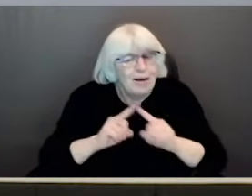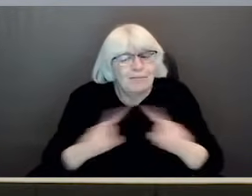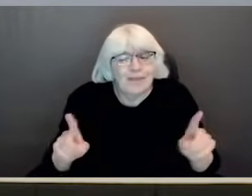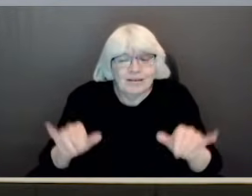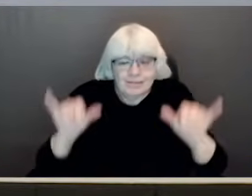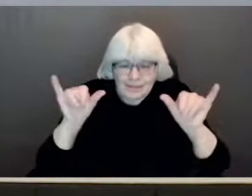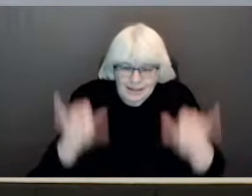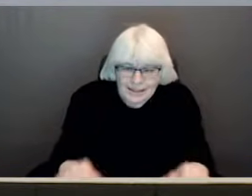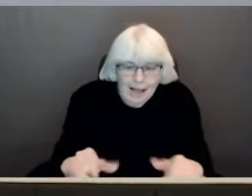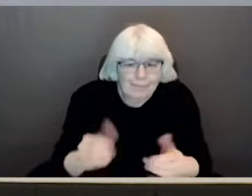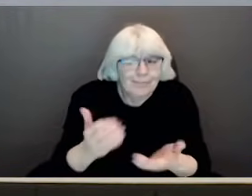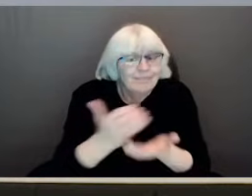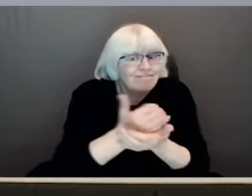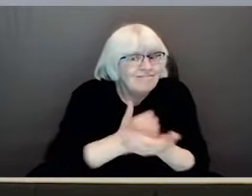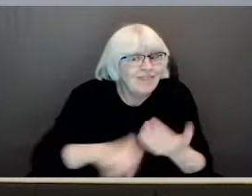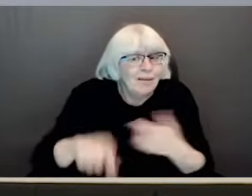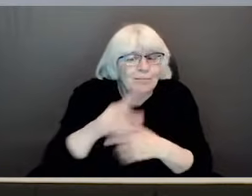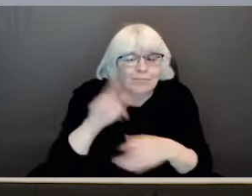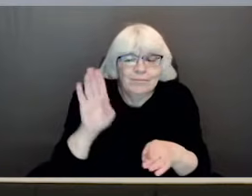shown.